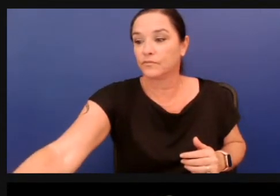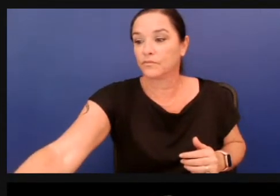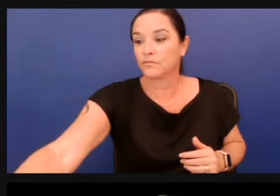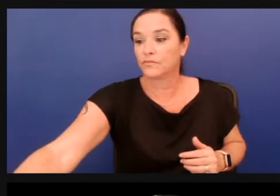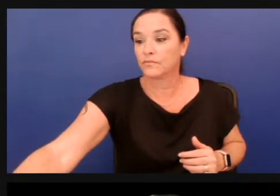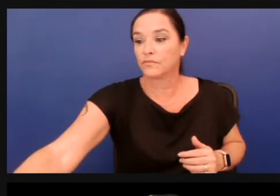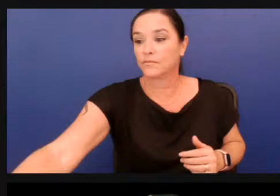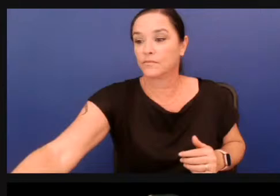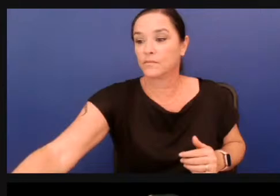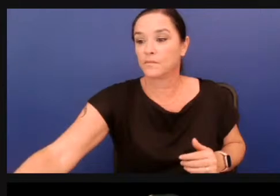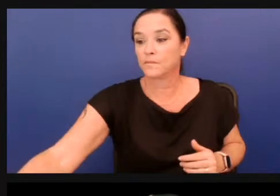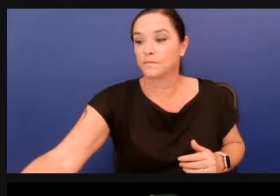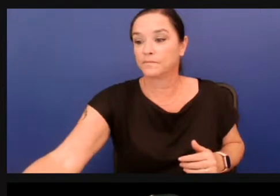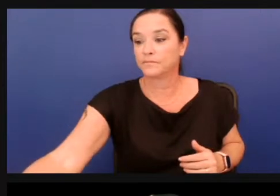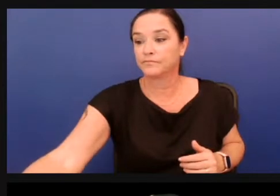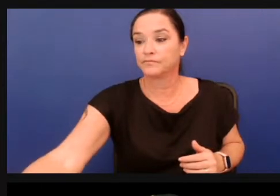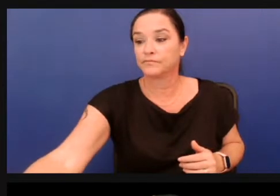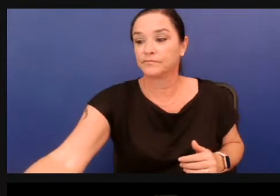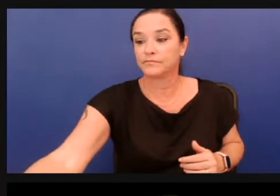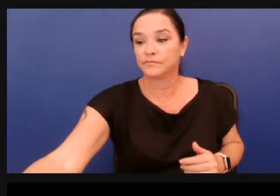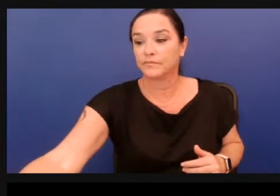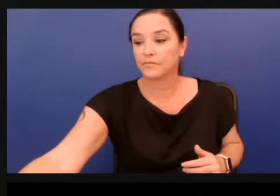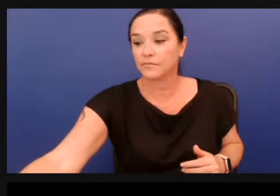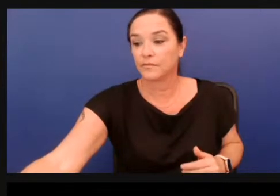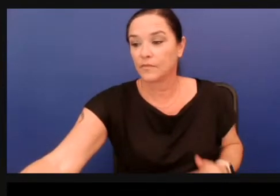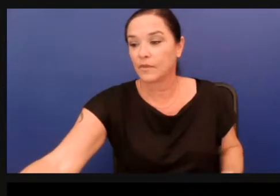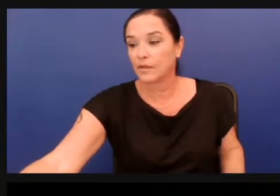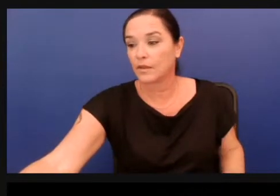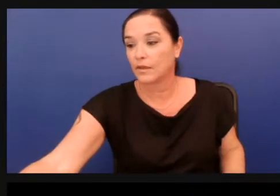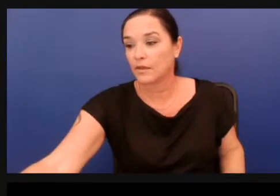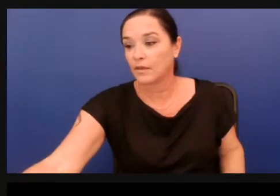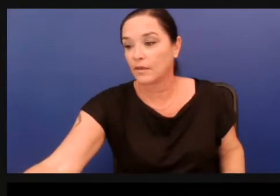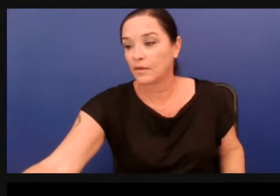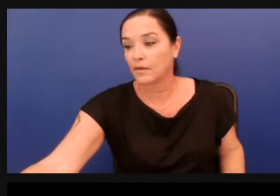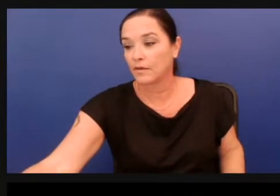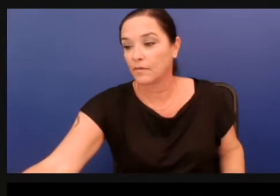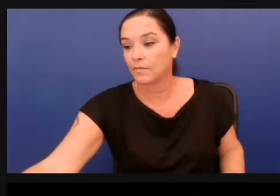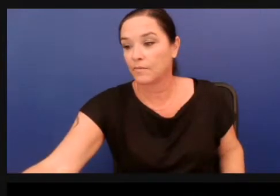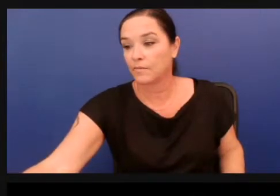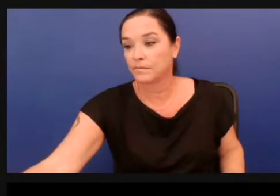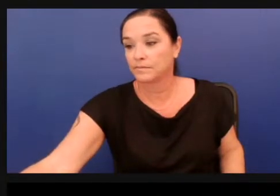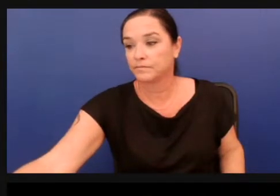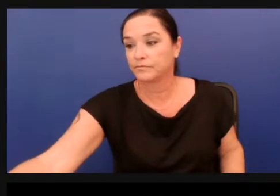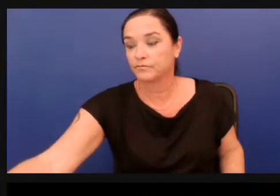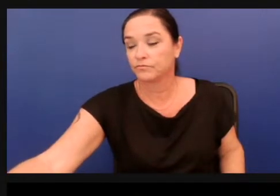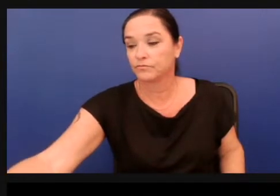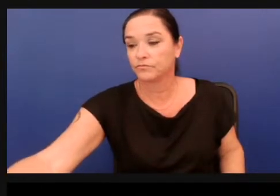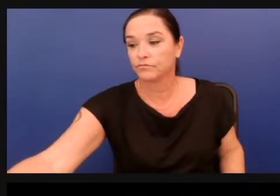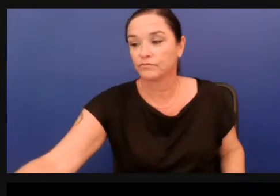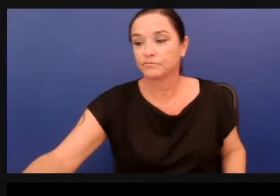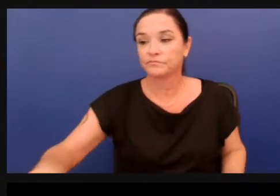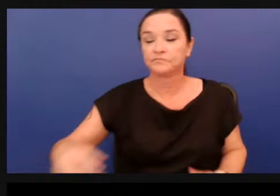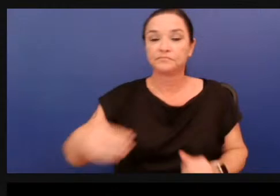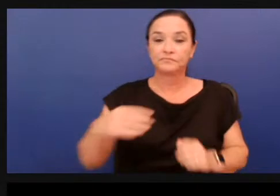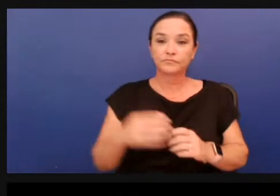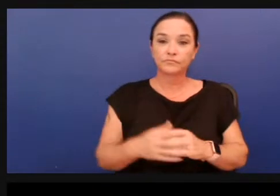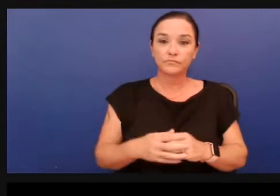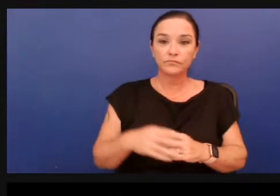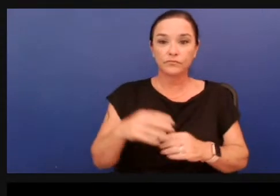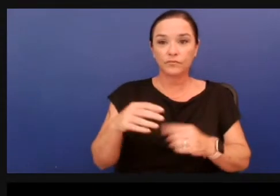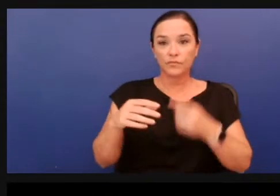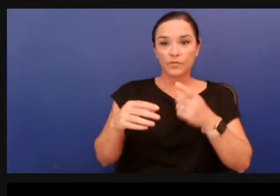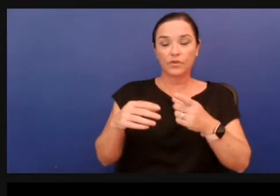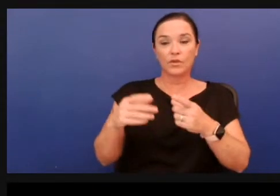this one is Makai, and this one is Kalapana Trail. So these are the ones that are moving to the north right there. And that's what pinches this thing